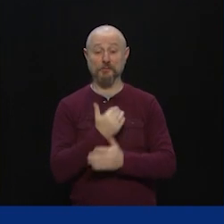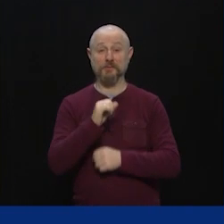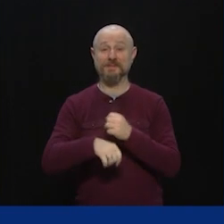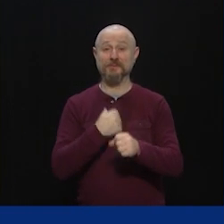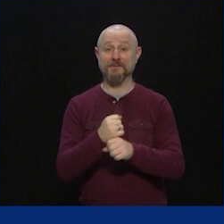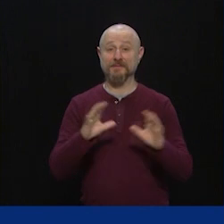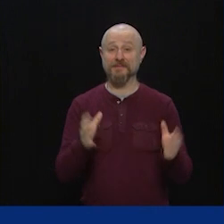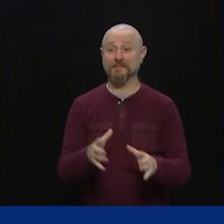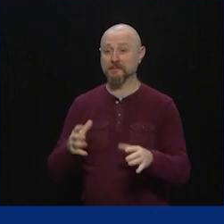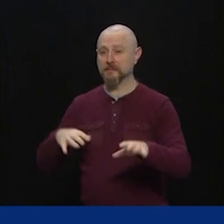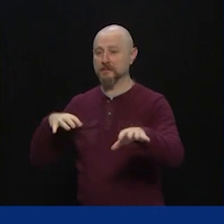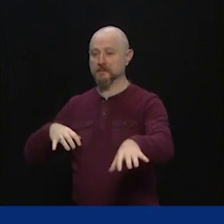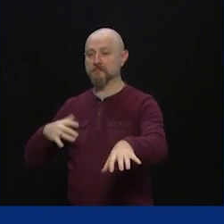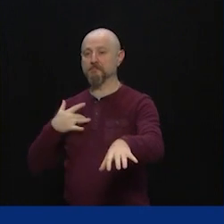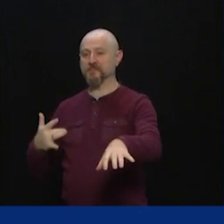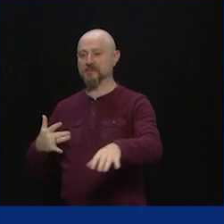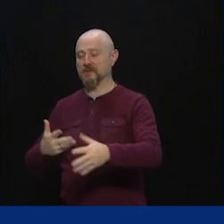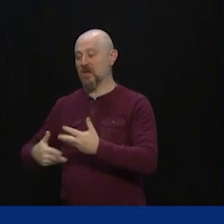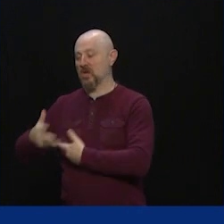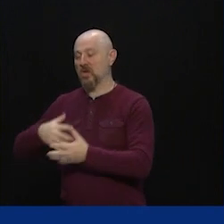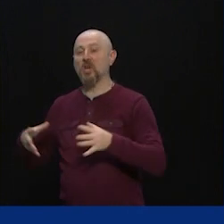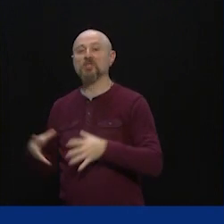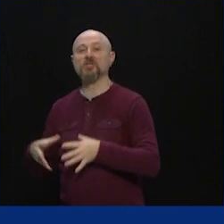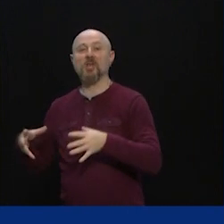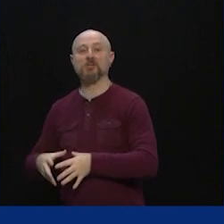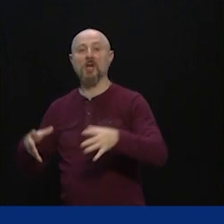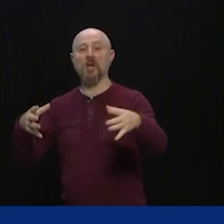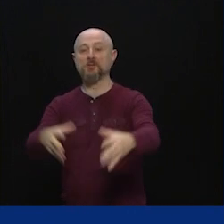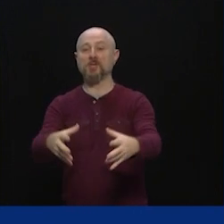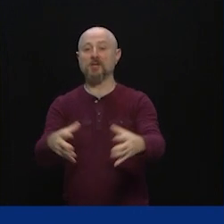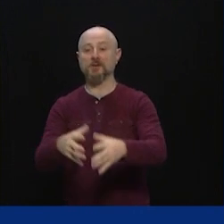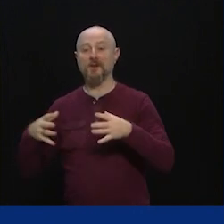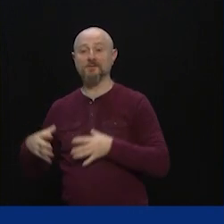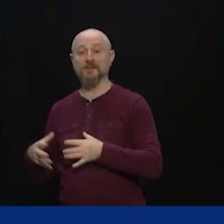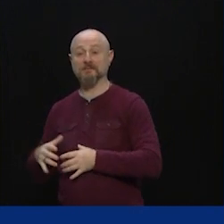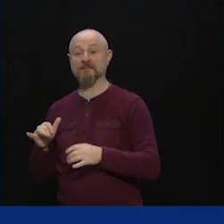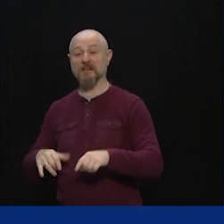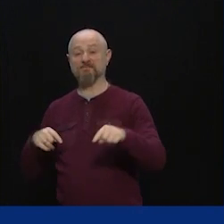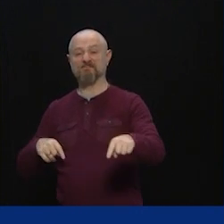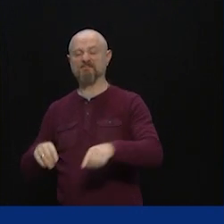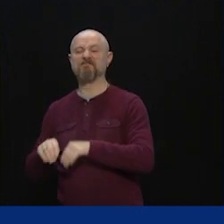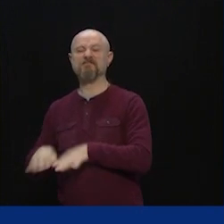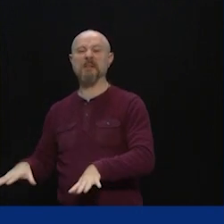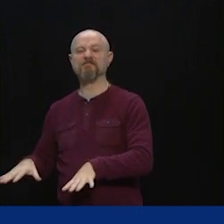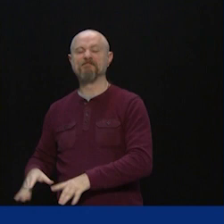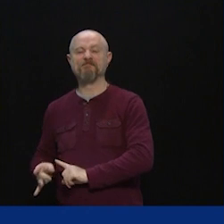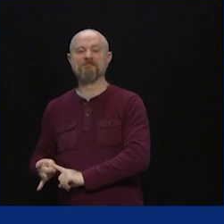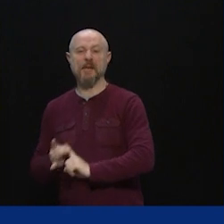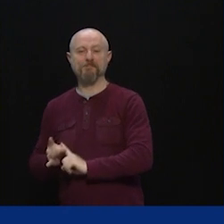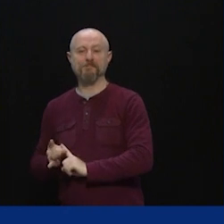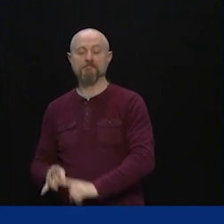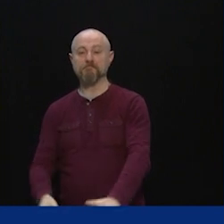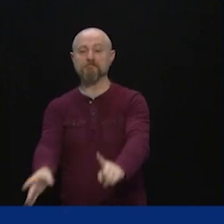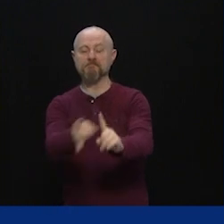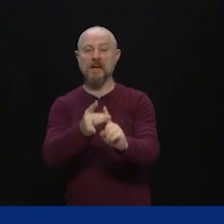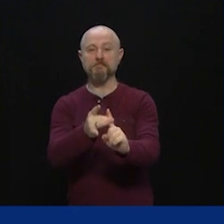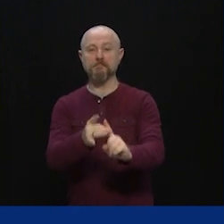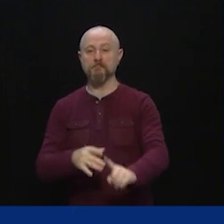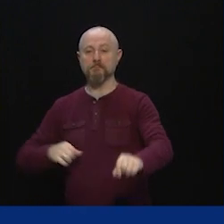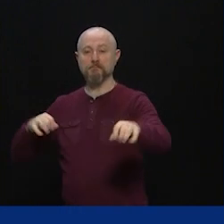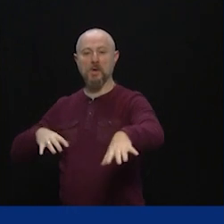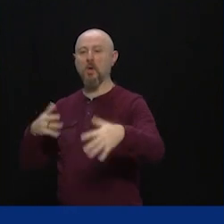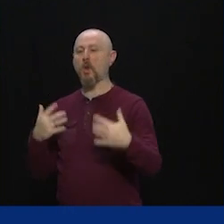interaction. And what happens when humans gather? They spread the virus. And we fully anticipate, on top of the surge that's already been